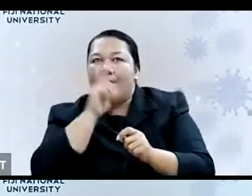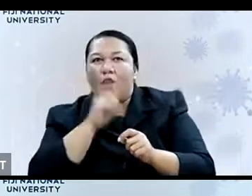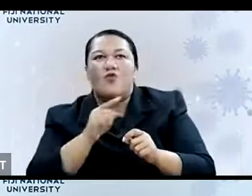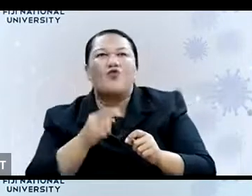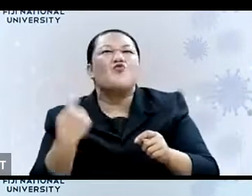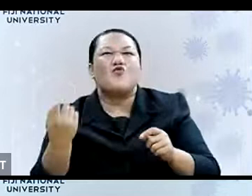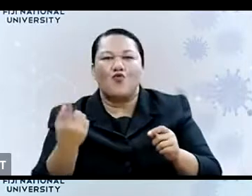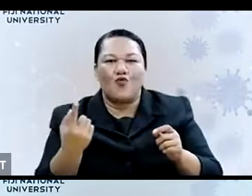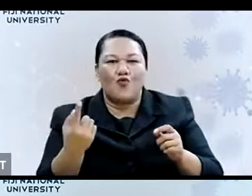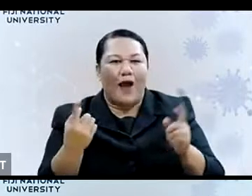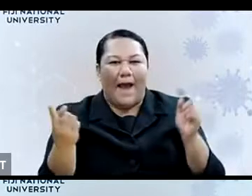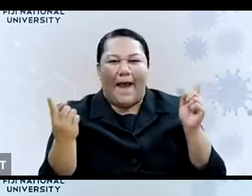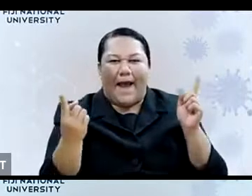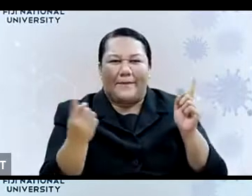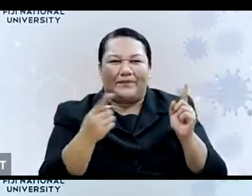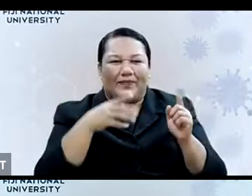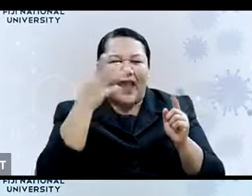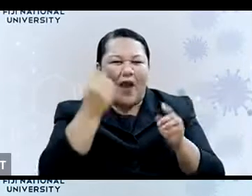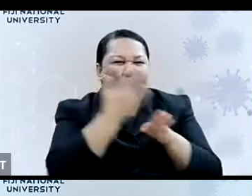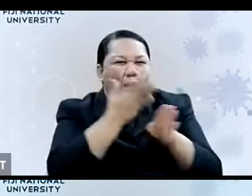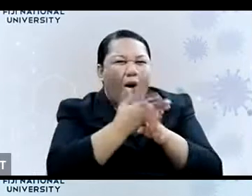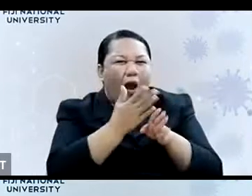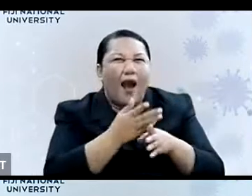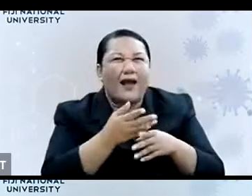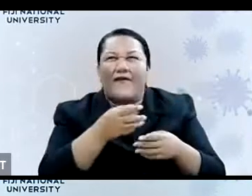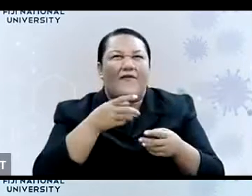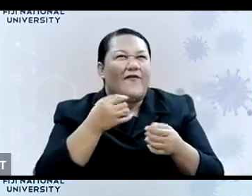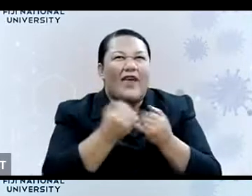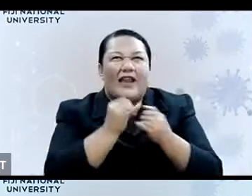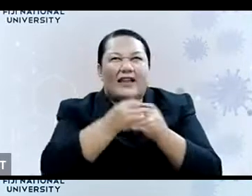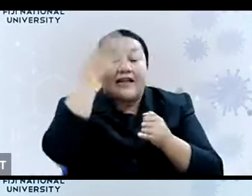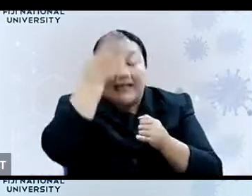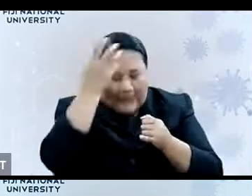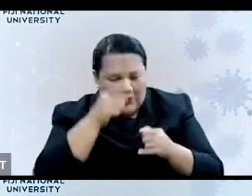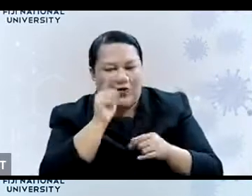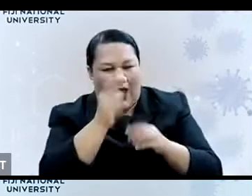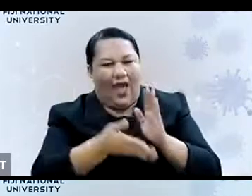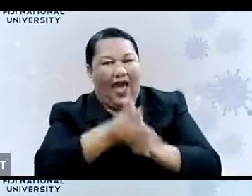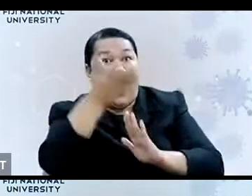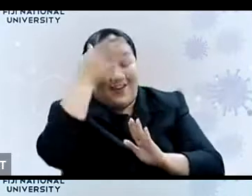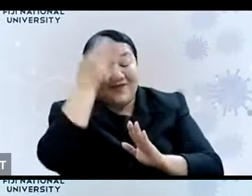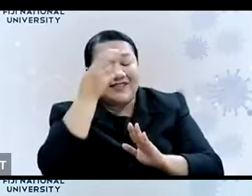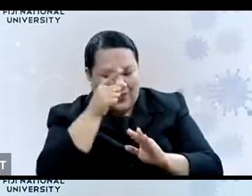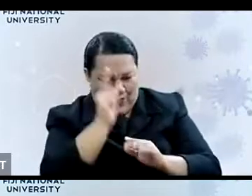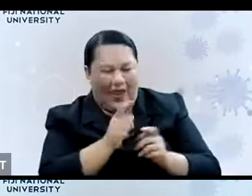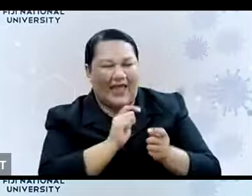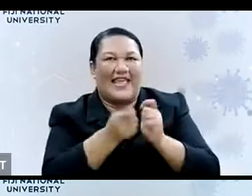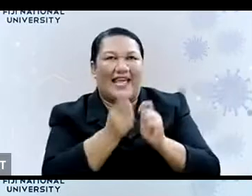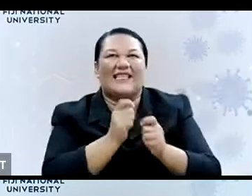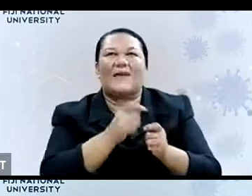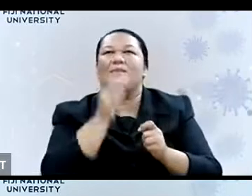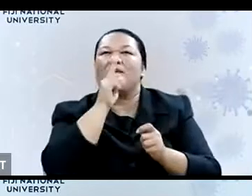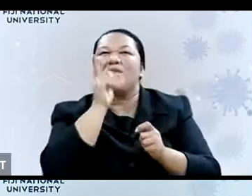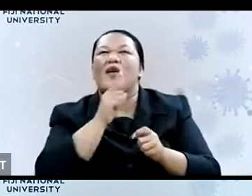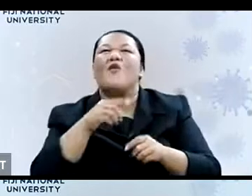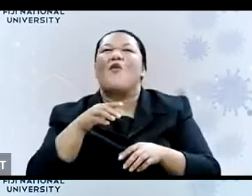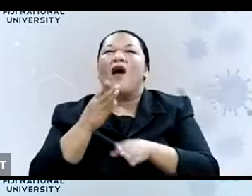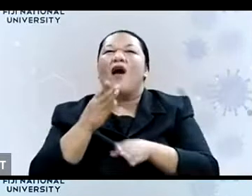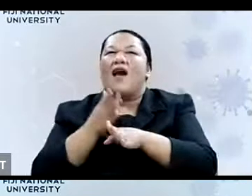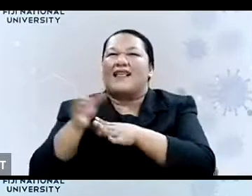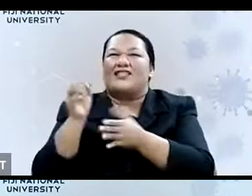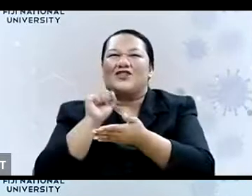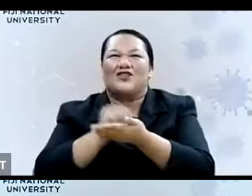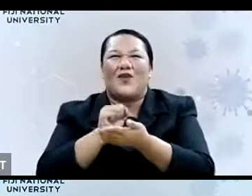at supermarkets, police officers, and we're also testing in the community, so people who just turn up to screening clinics with symptoms. So we have a